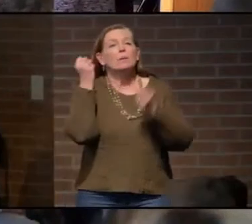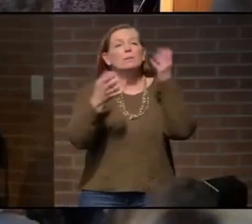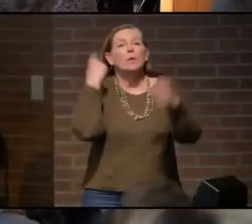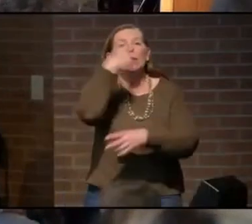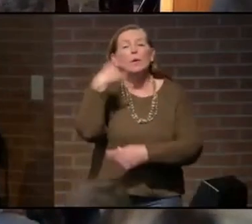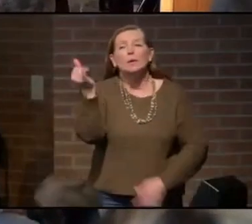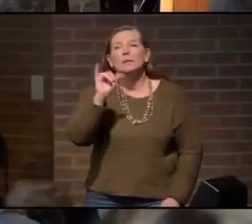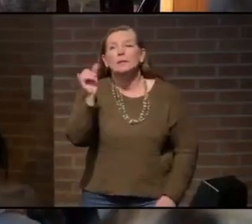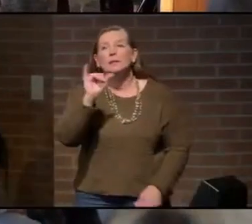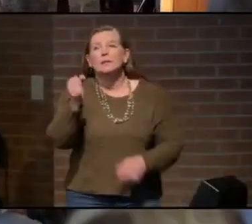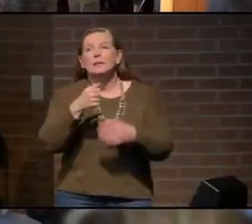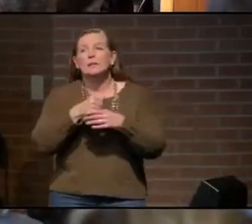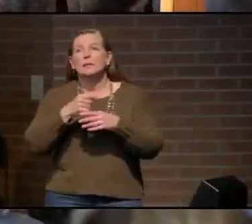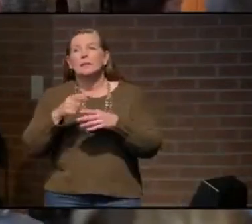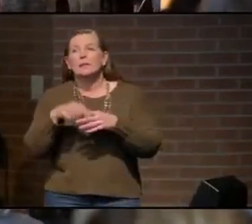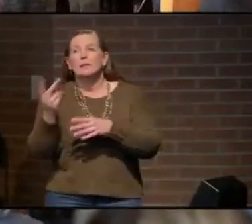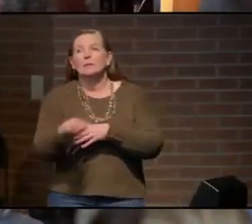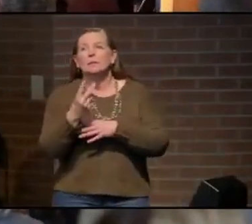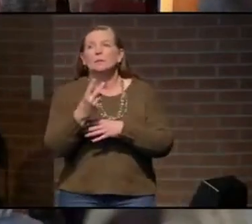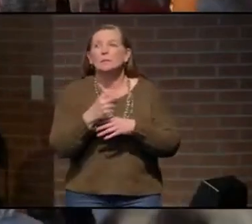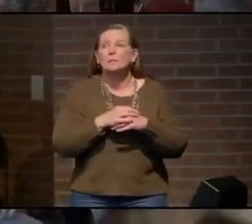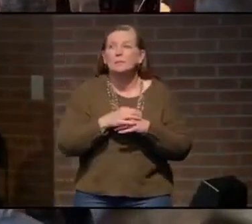sound of voices too.